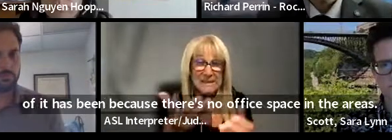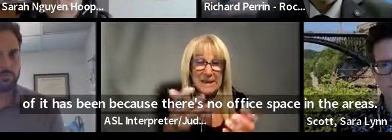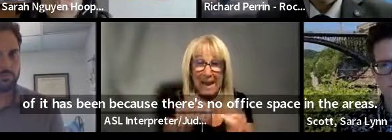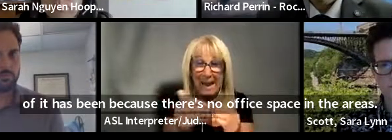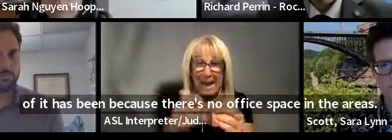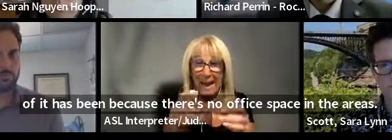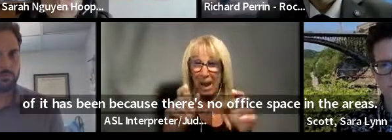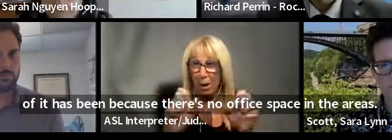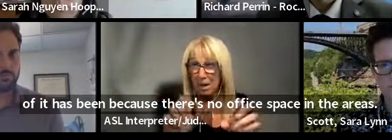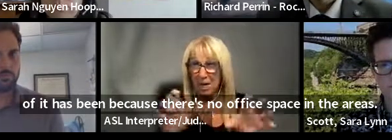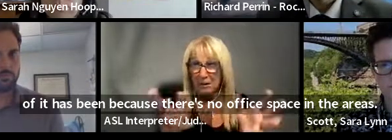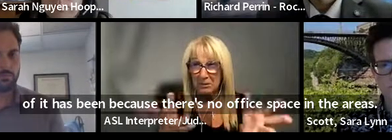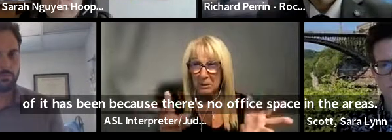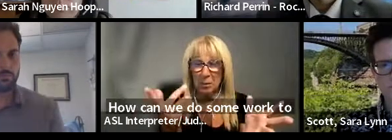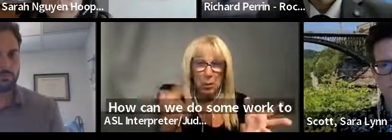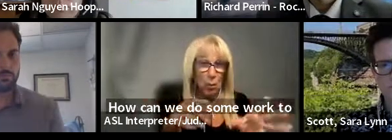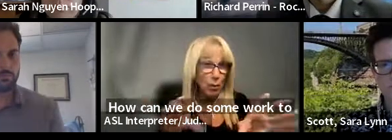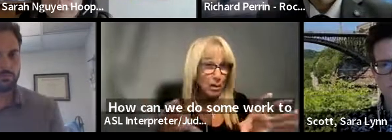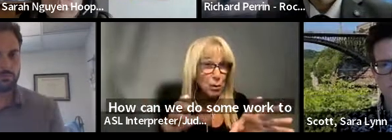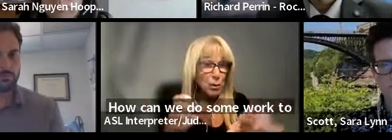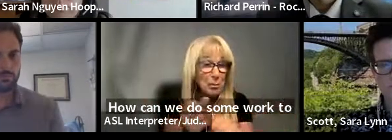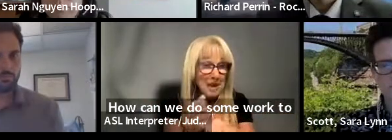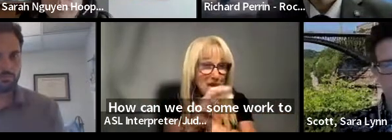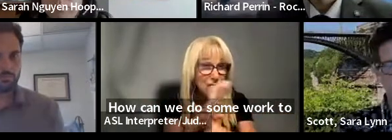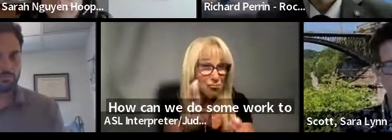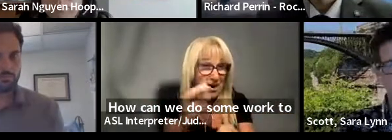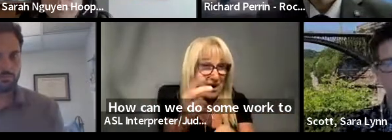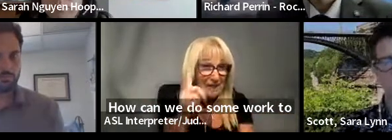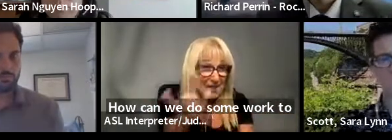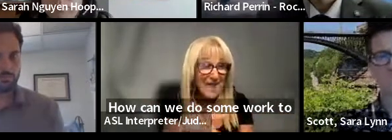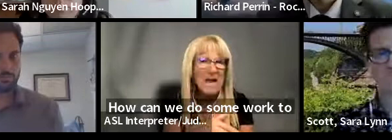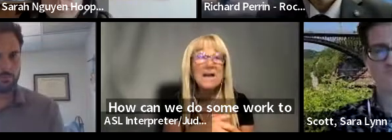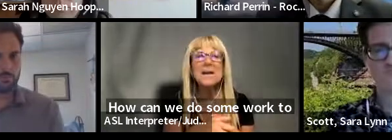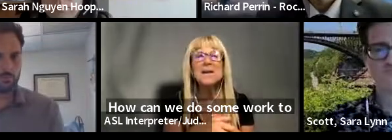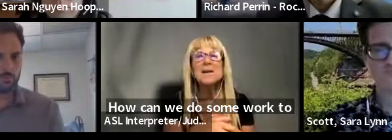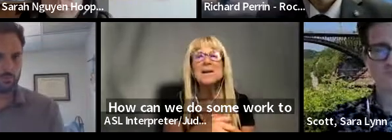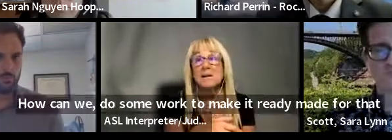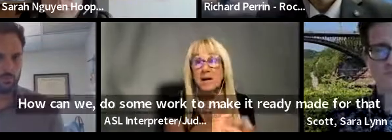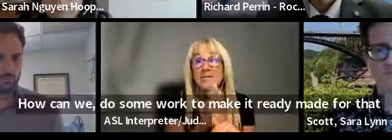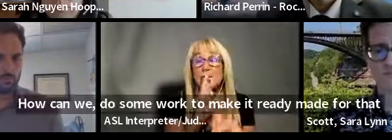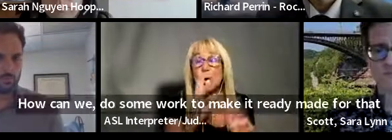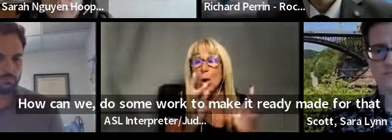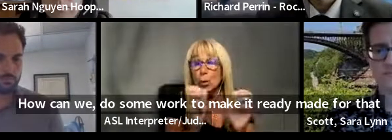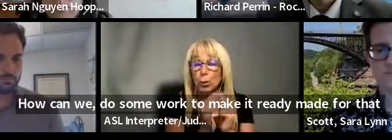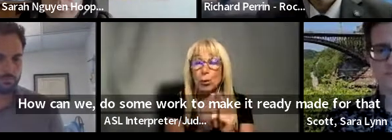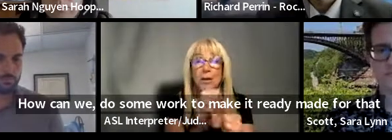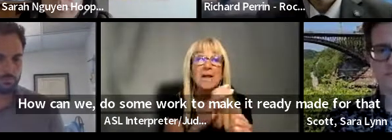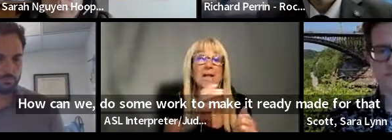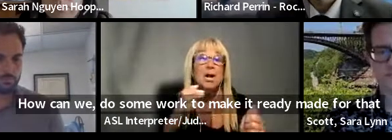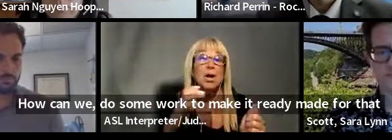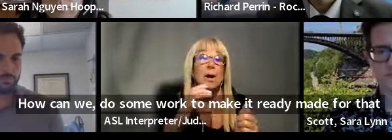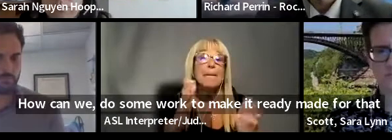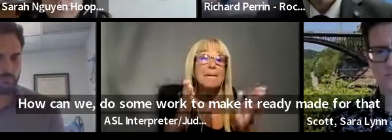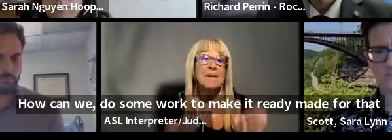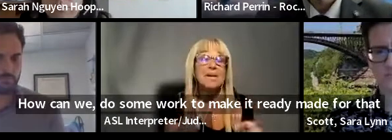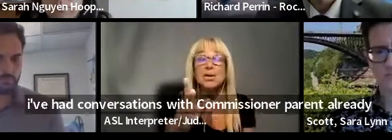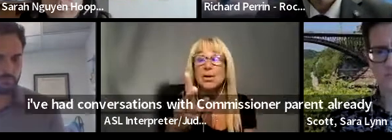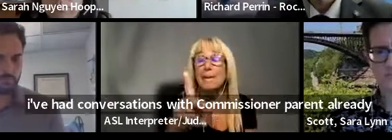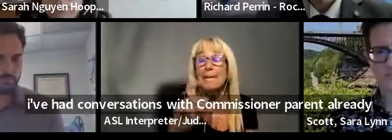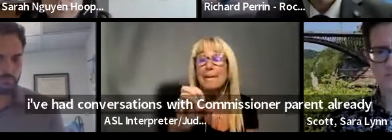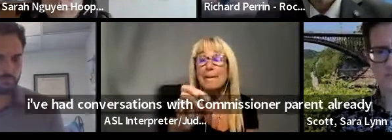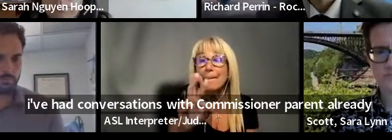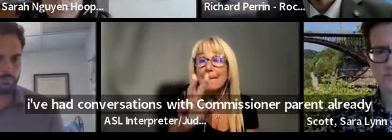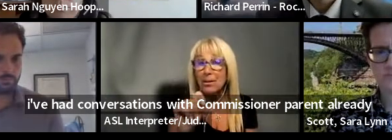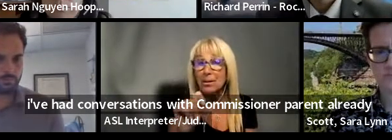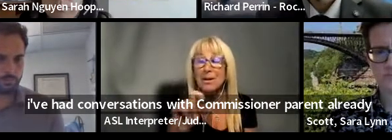do some work to make it ready-made for that? I've had conversations with Commissioner Perrin already about some of that. What